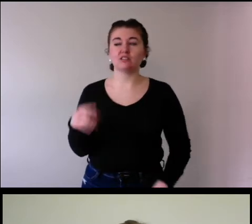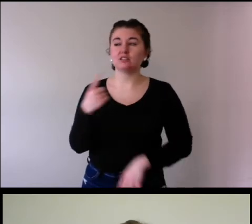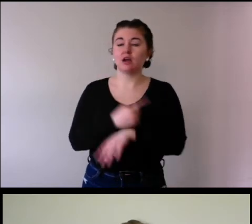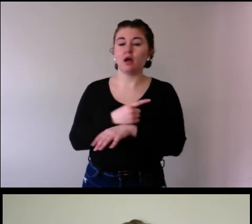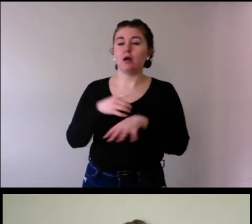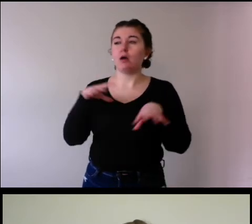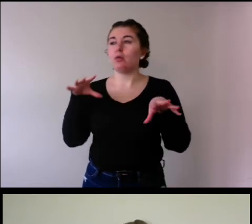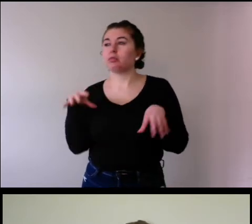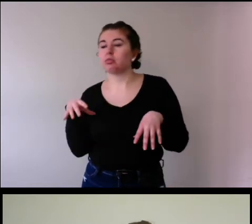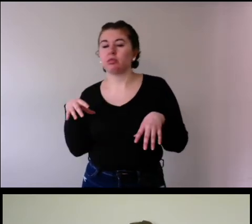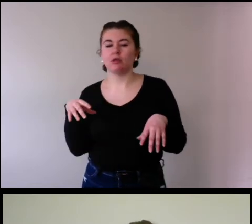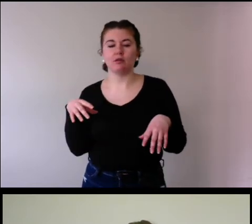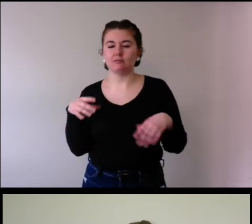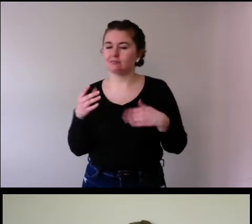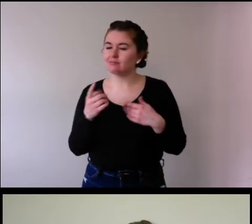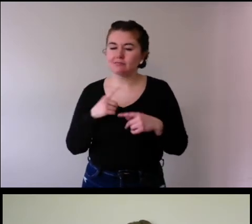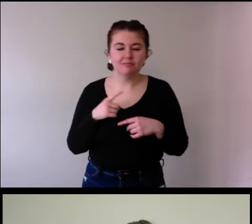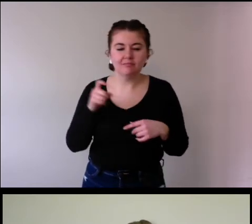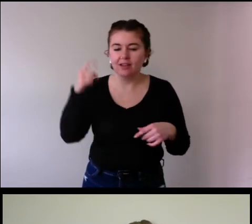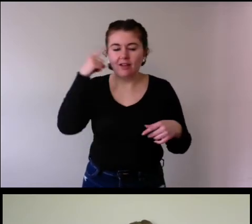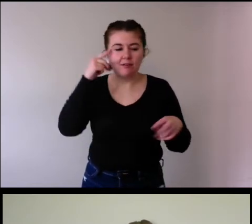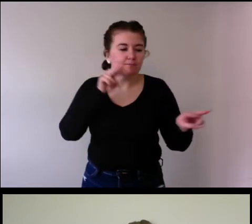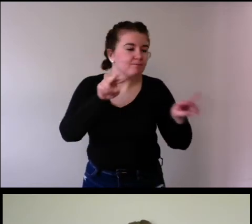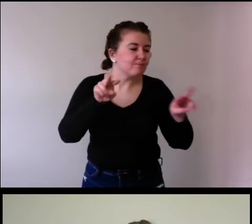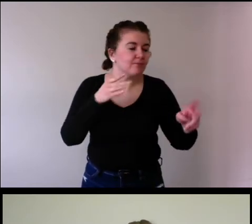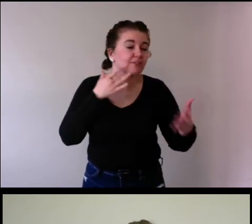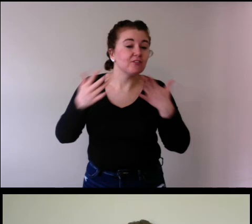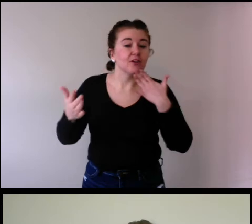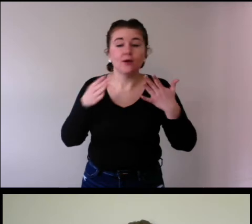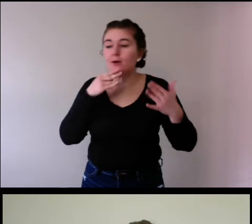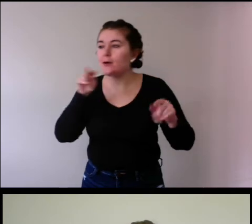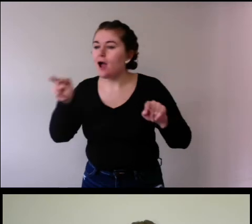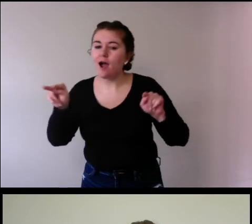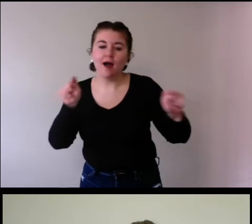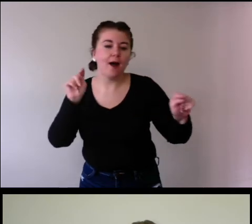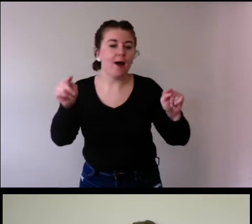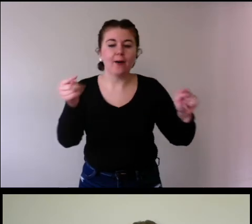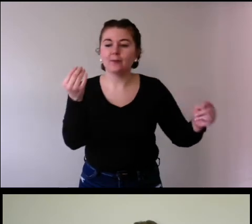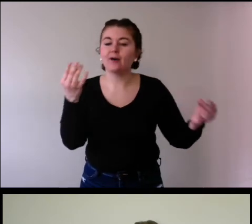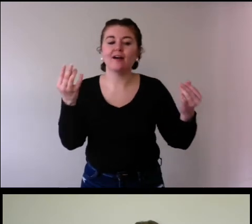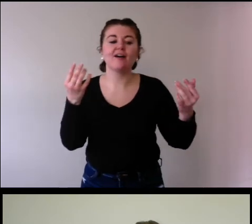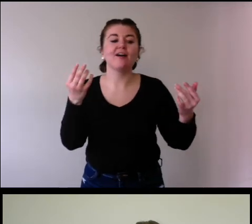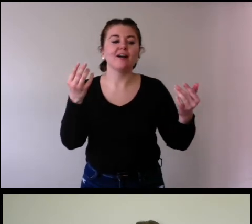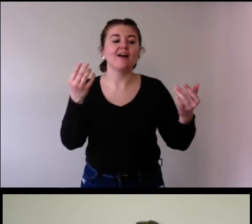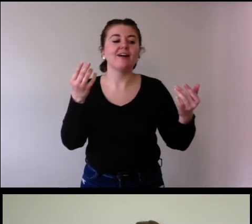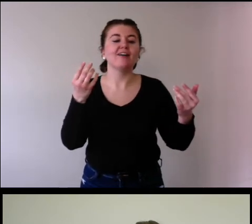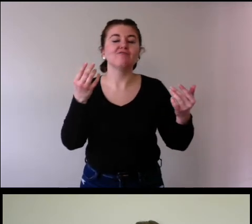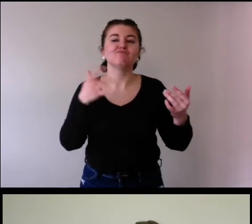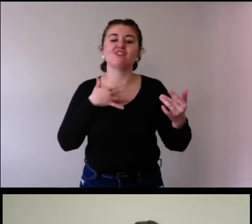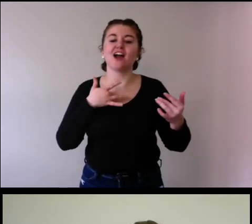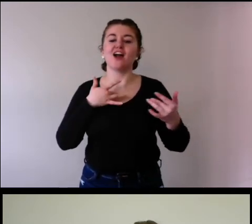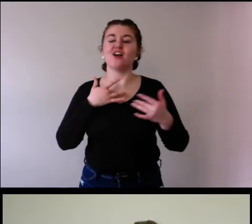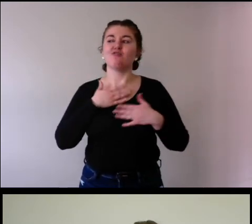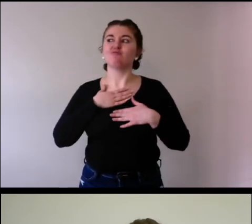January, that there's a lot of color out there if you just look around.